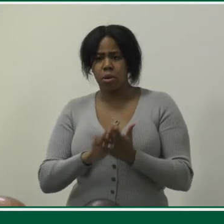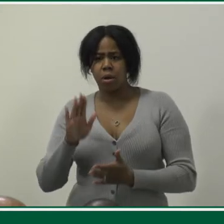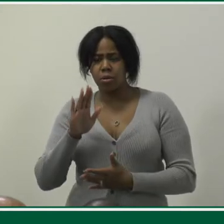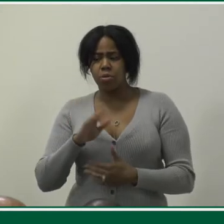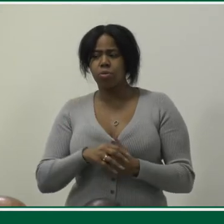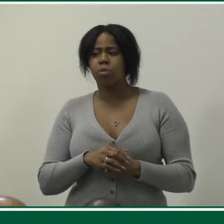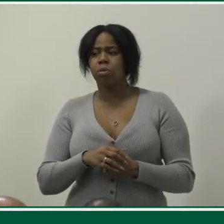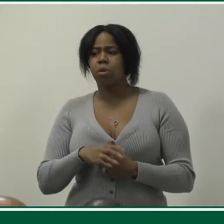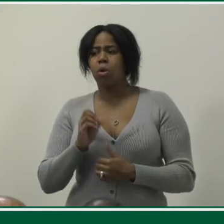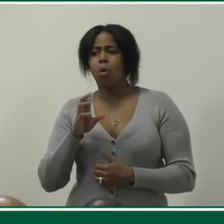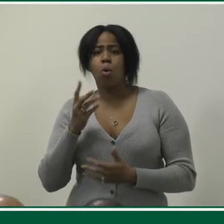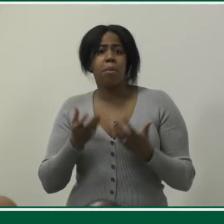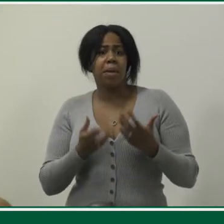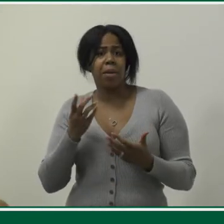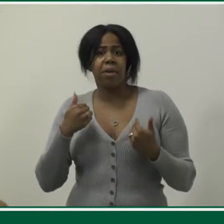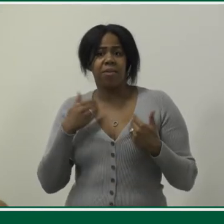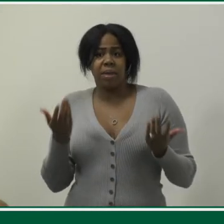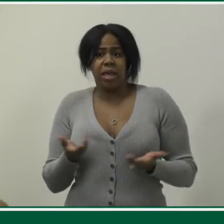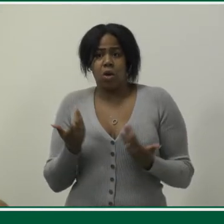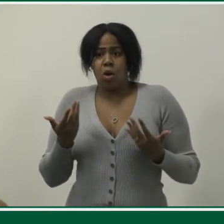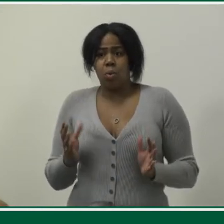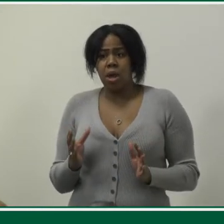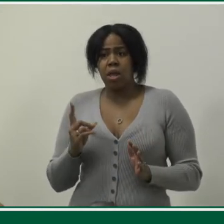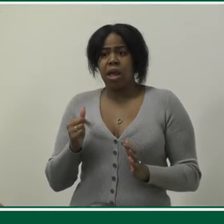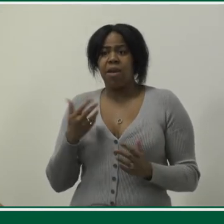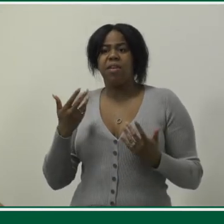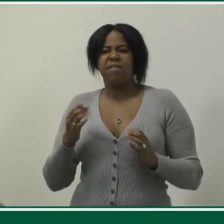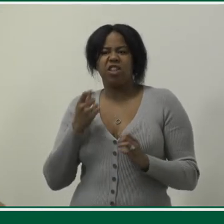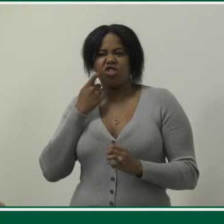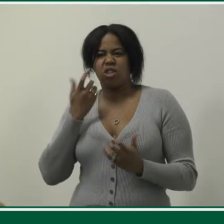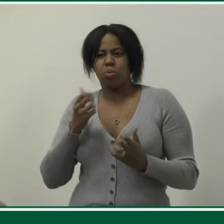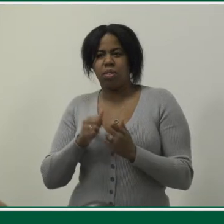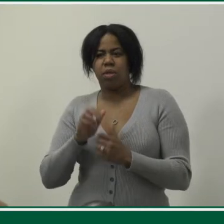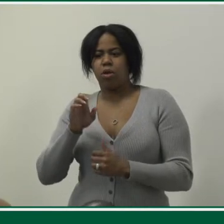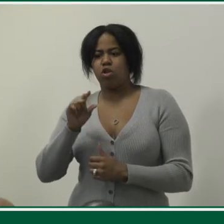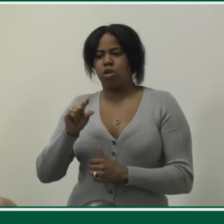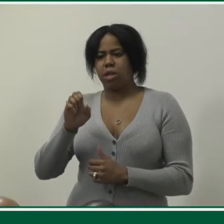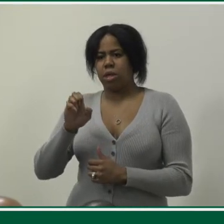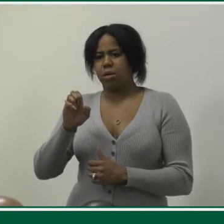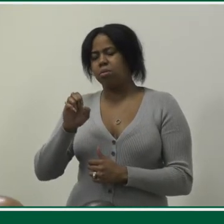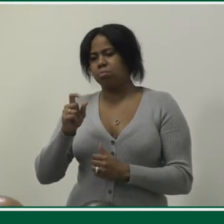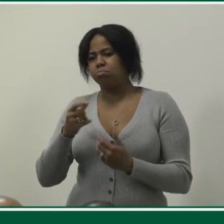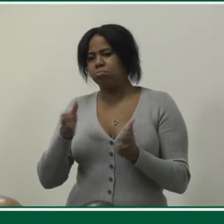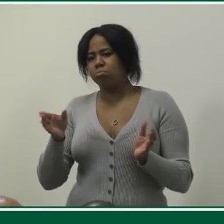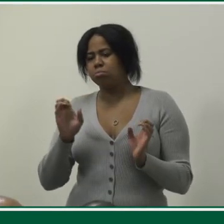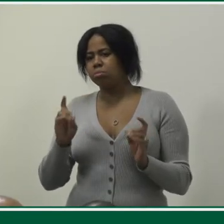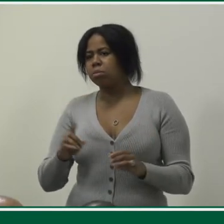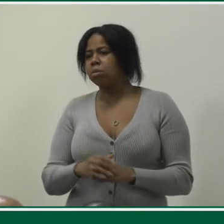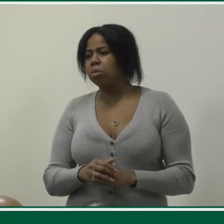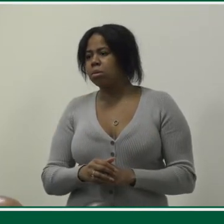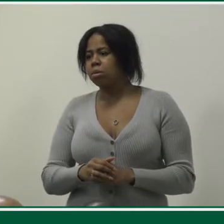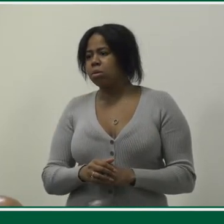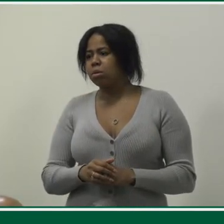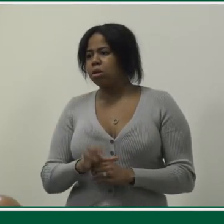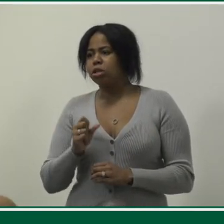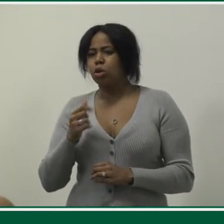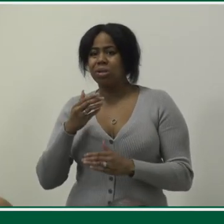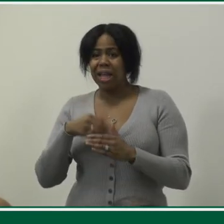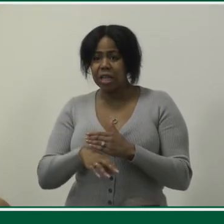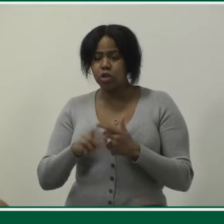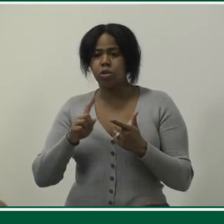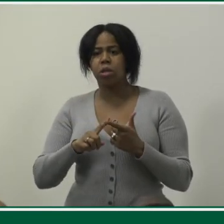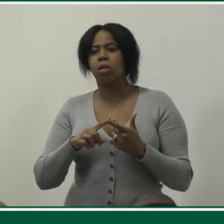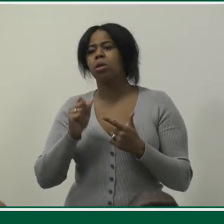or having been here at Sacramento State and completed their GE. So an entry-level pathway and then a pathway for those who've completed their general